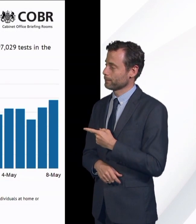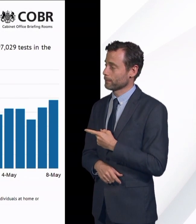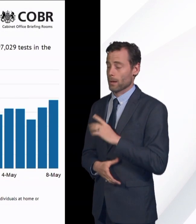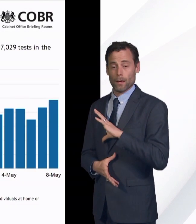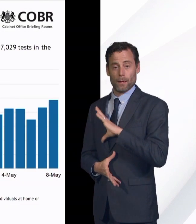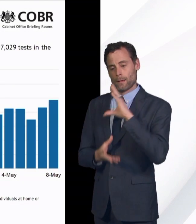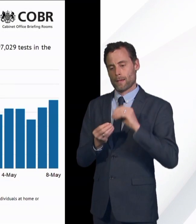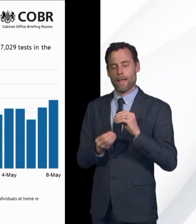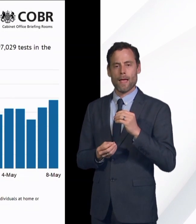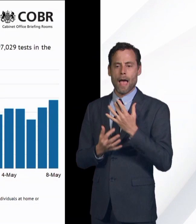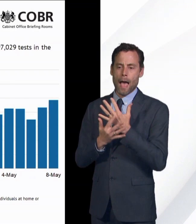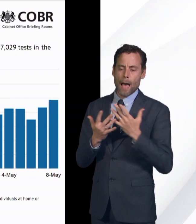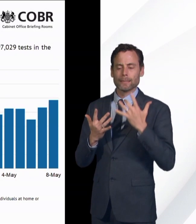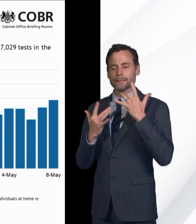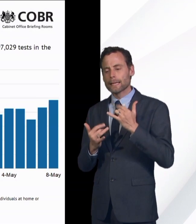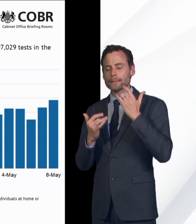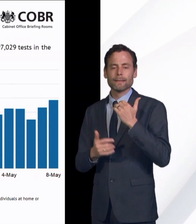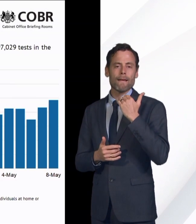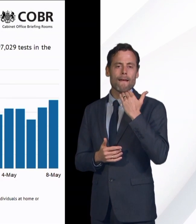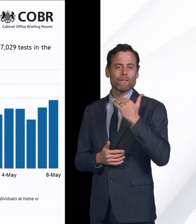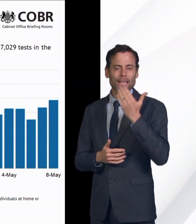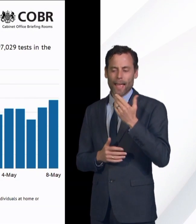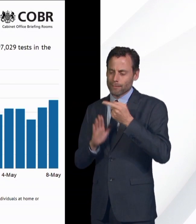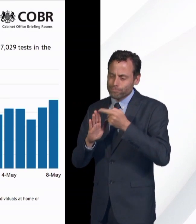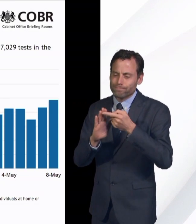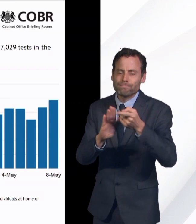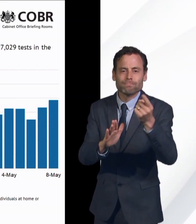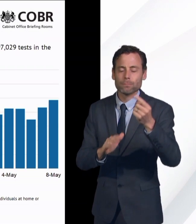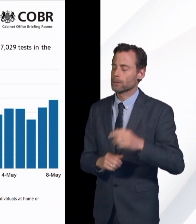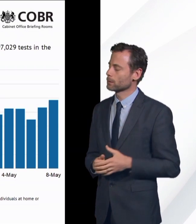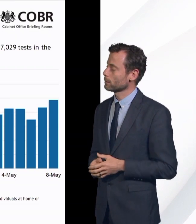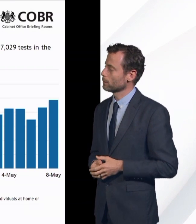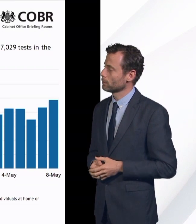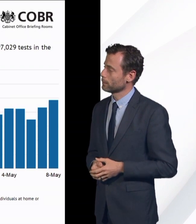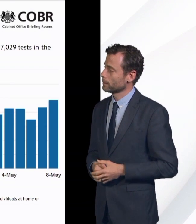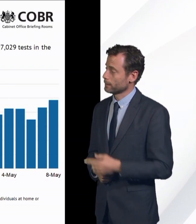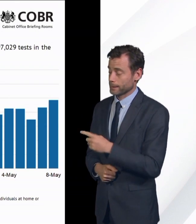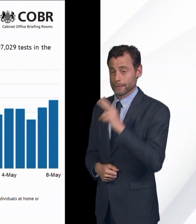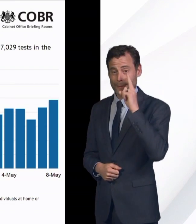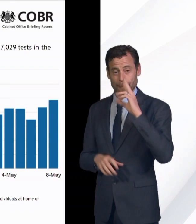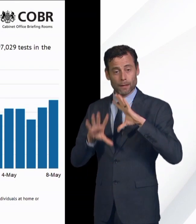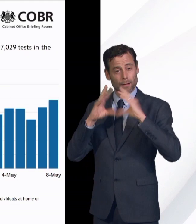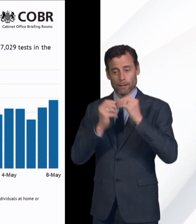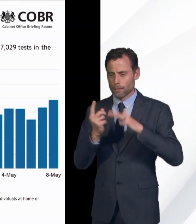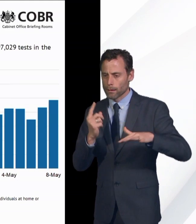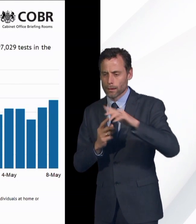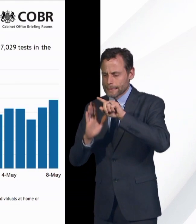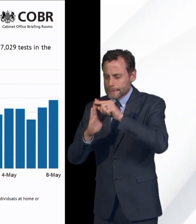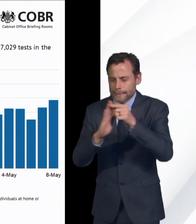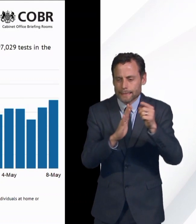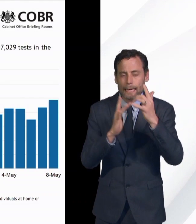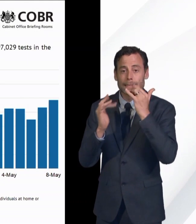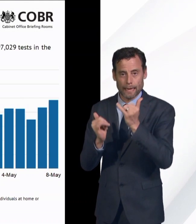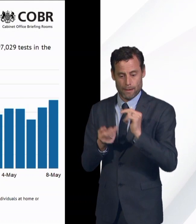the data for yesterday. And you will see that there has been an increase in the number of tests at the end of April